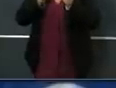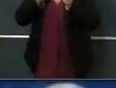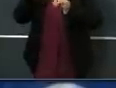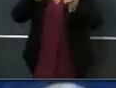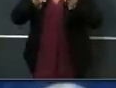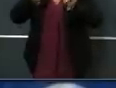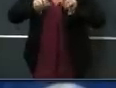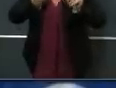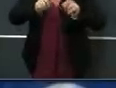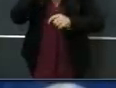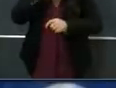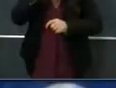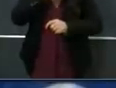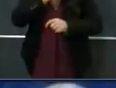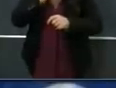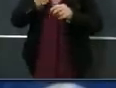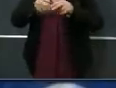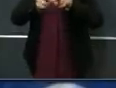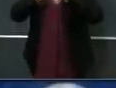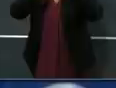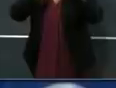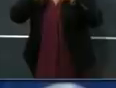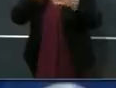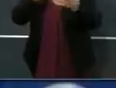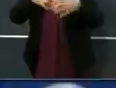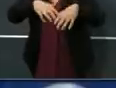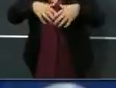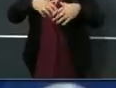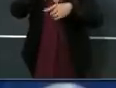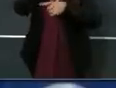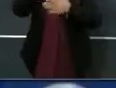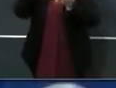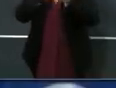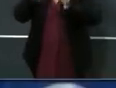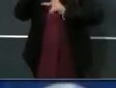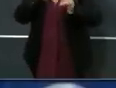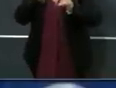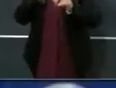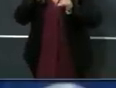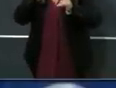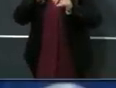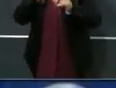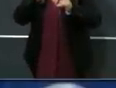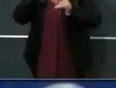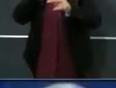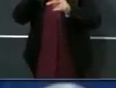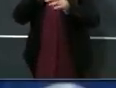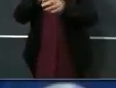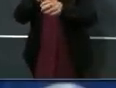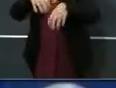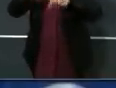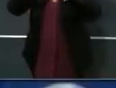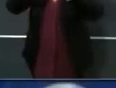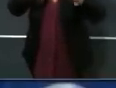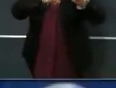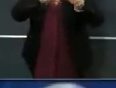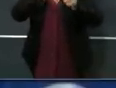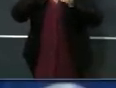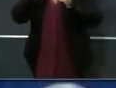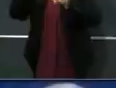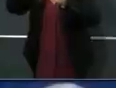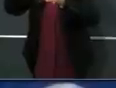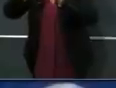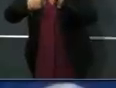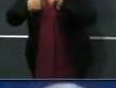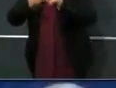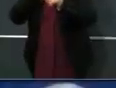of tests conducted. Want to get to 25,000 by the end of this month, and then significantly increase those numbers